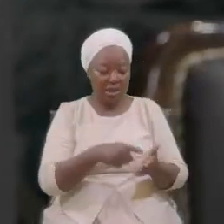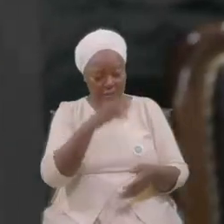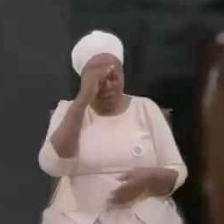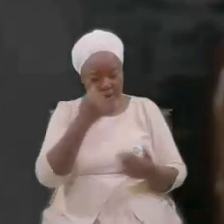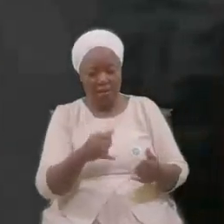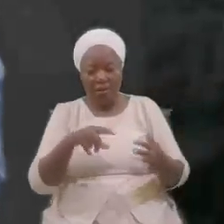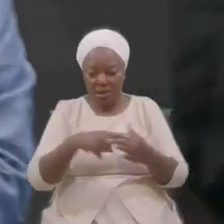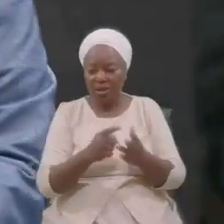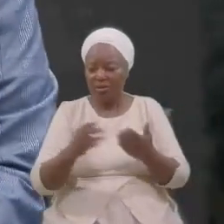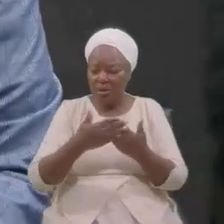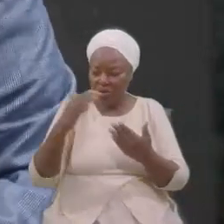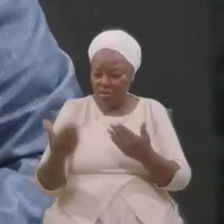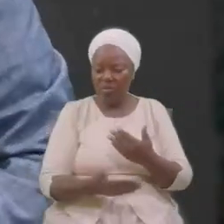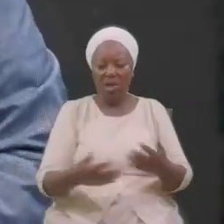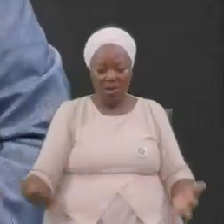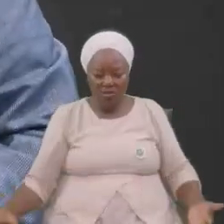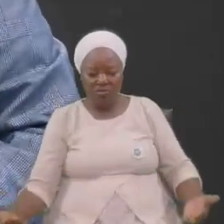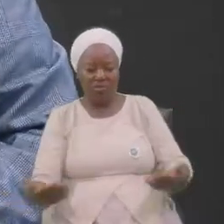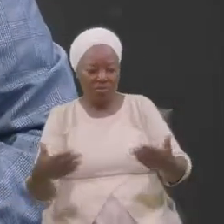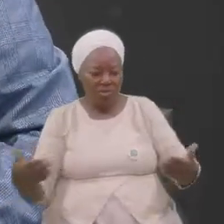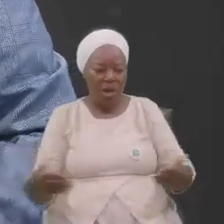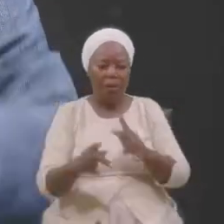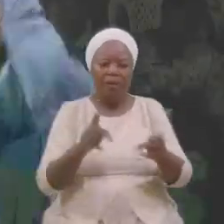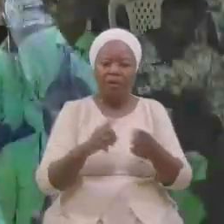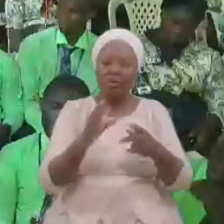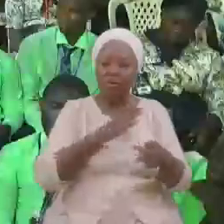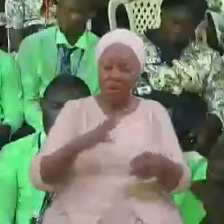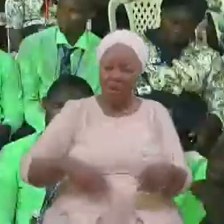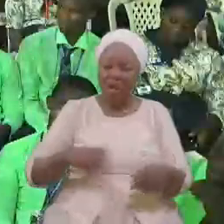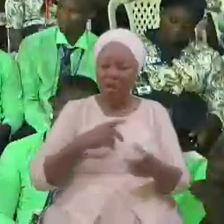Bible says when Jesus came back to that